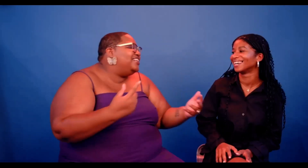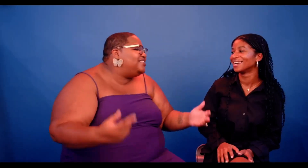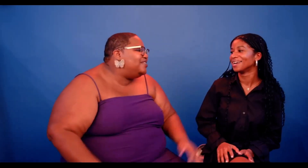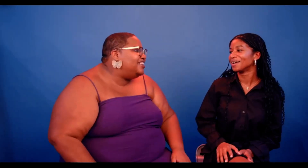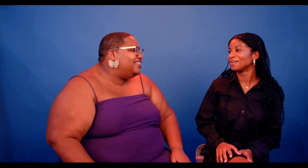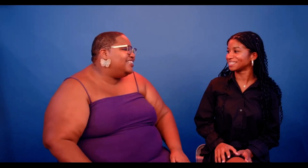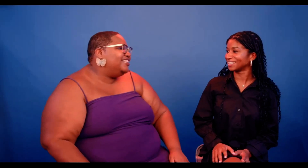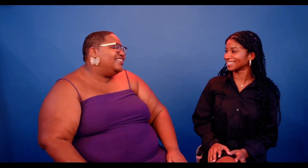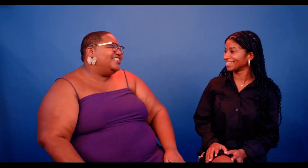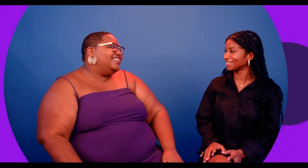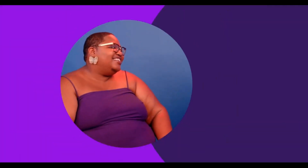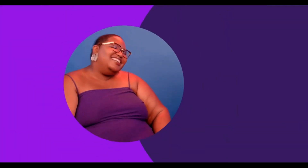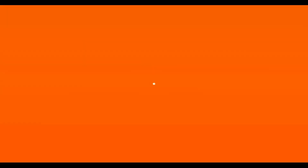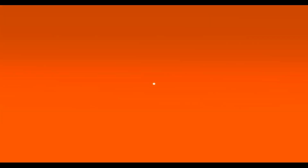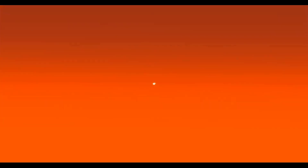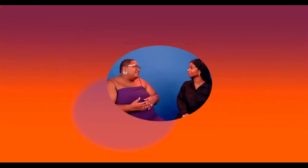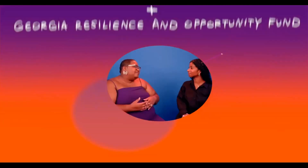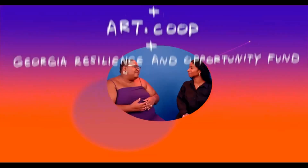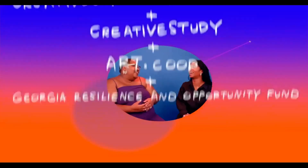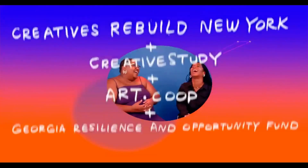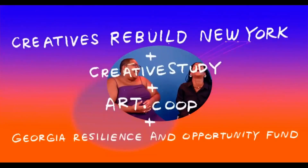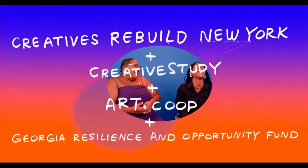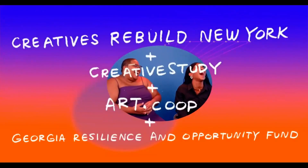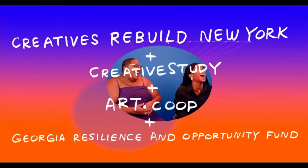One, two, three. Let's get into it. Me too. Let's get into it.